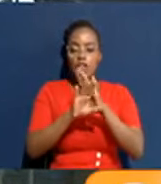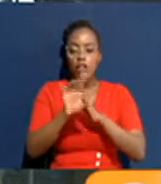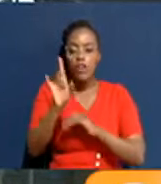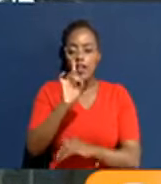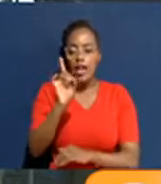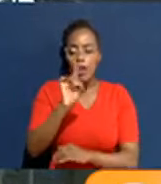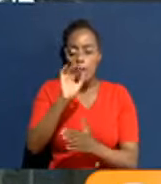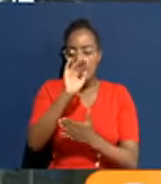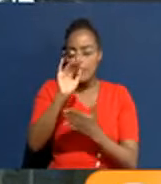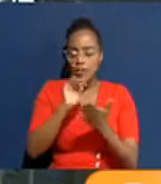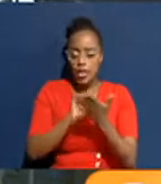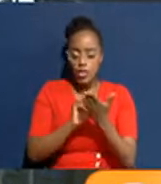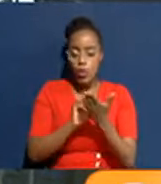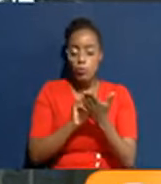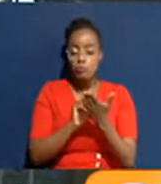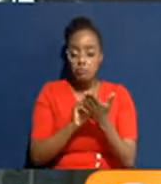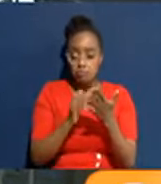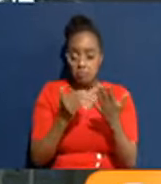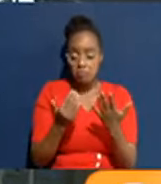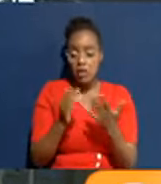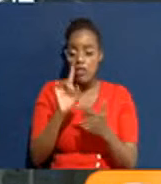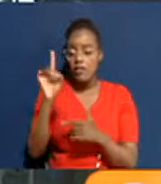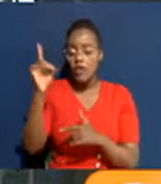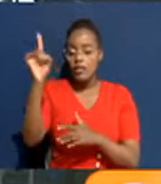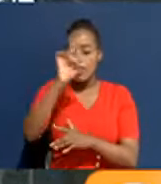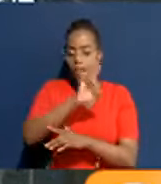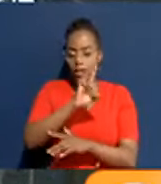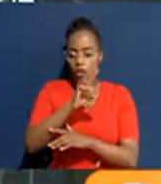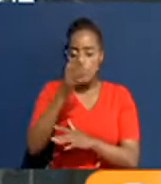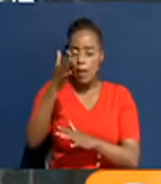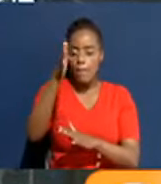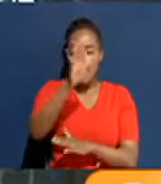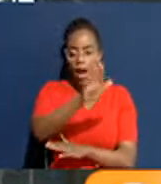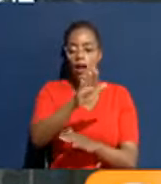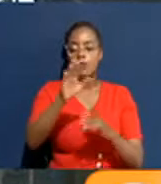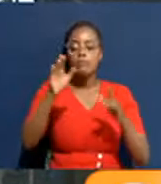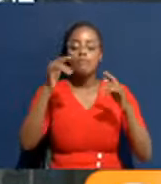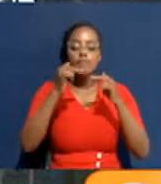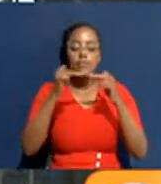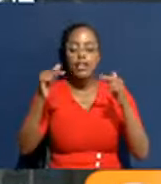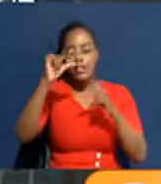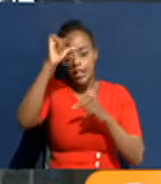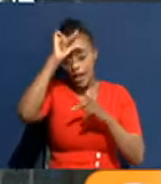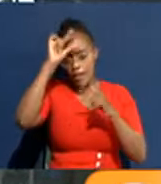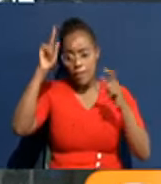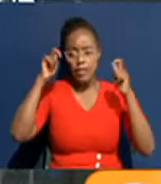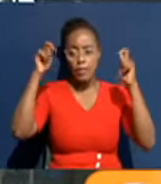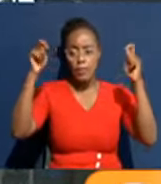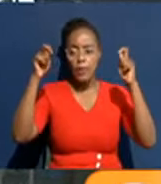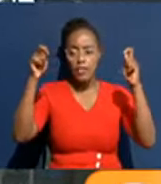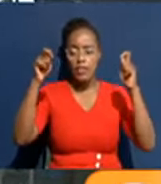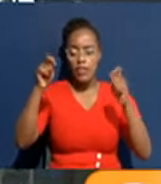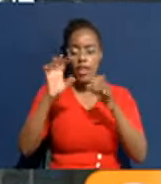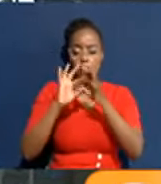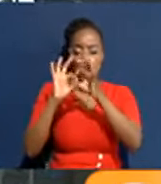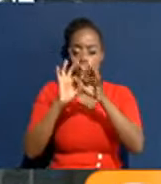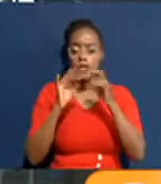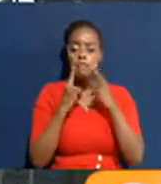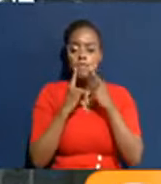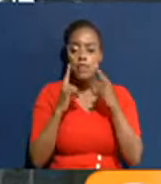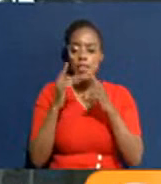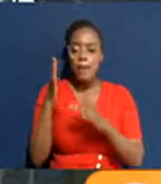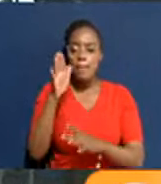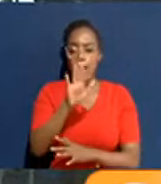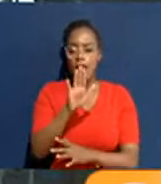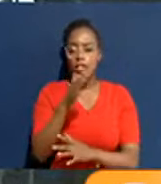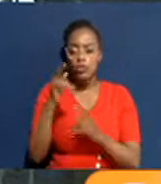Nairobi's central business district on day one of the resumption of anti-government protests. Now, the coalition announced a return